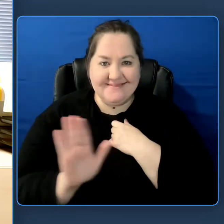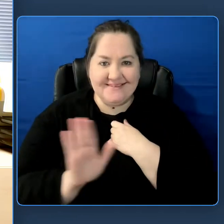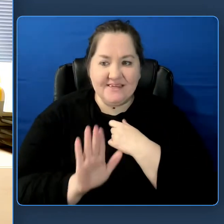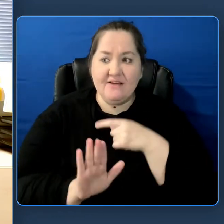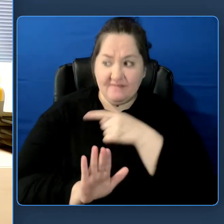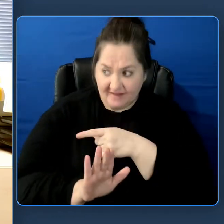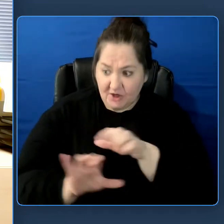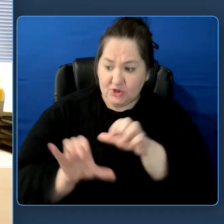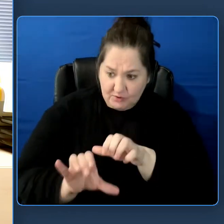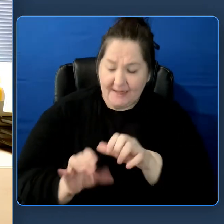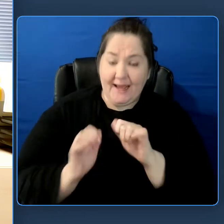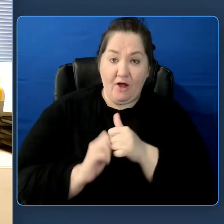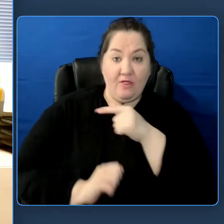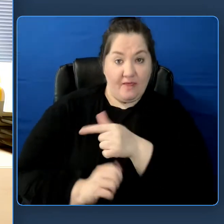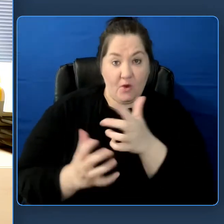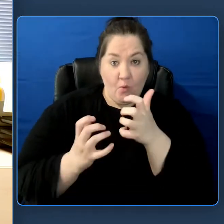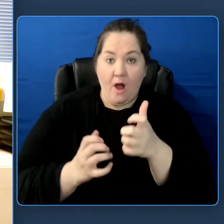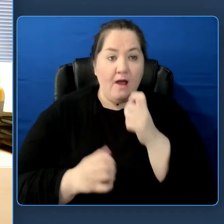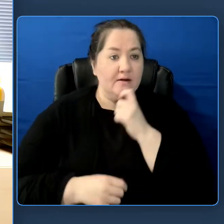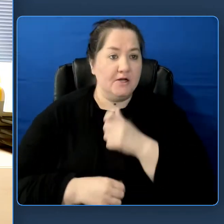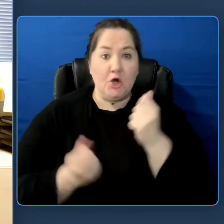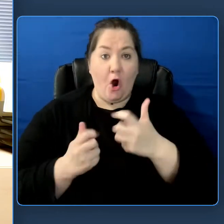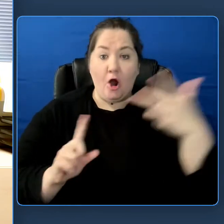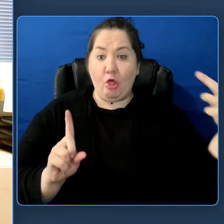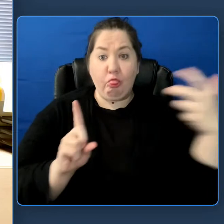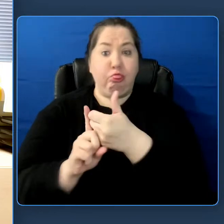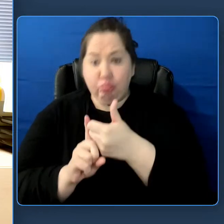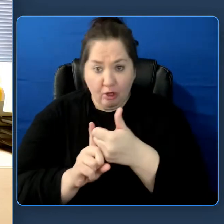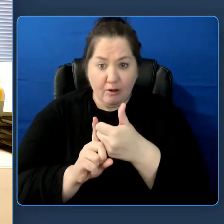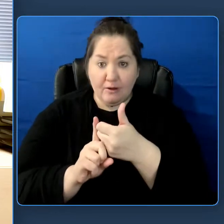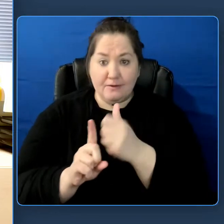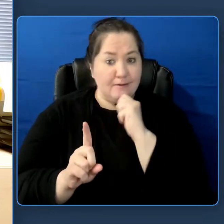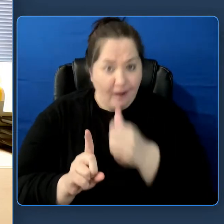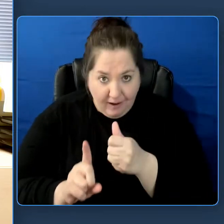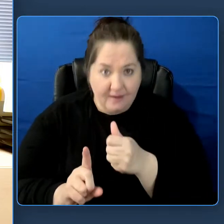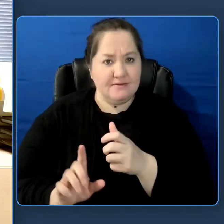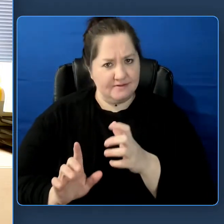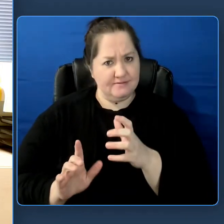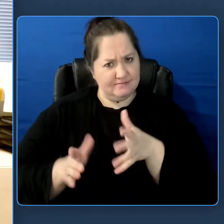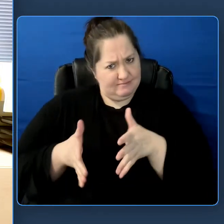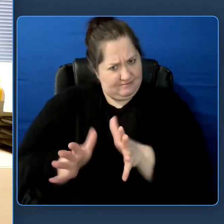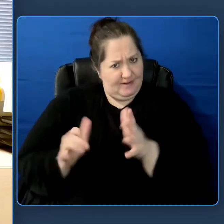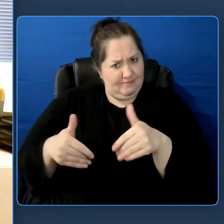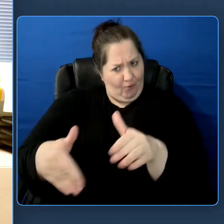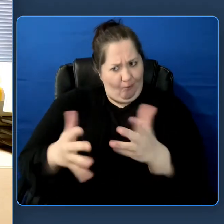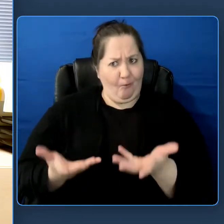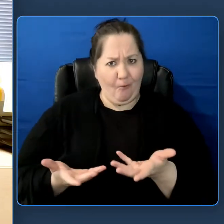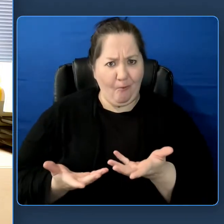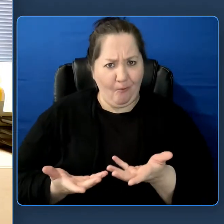as they're getting the job done and they're not going to get hit by a car, say at an intersection, let them go.